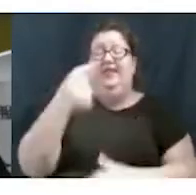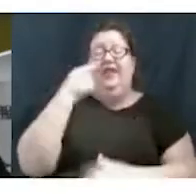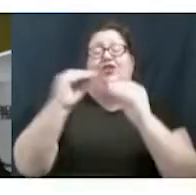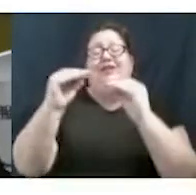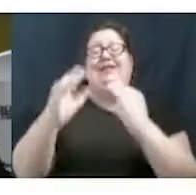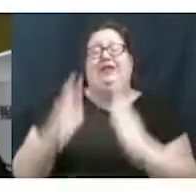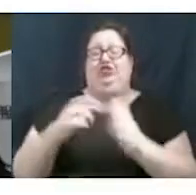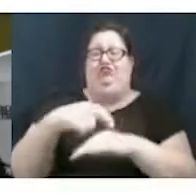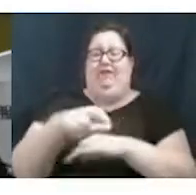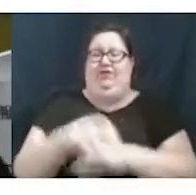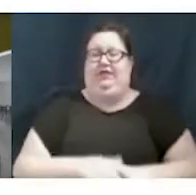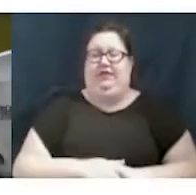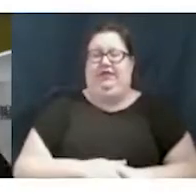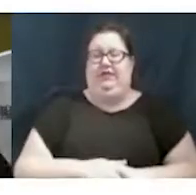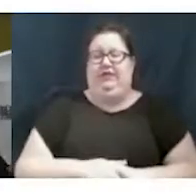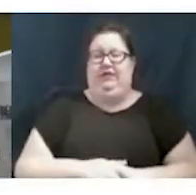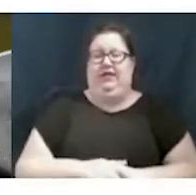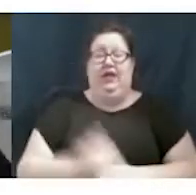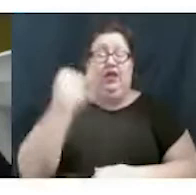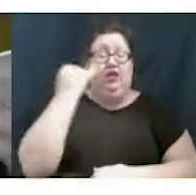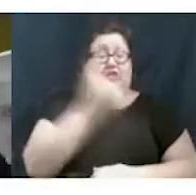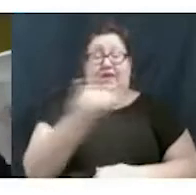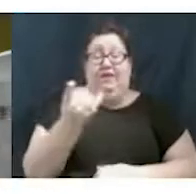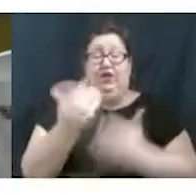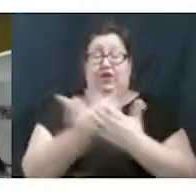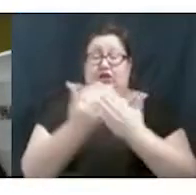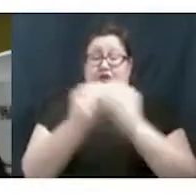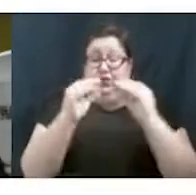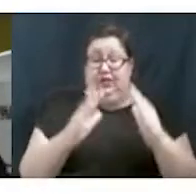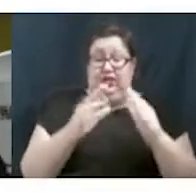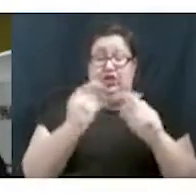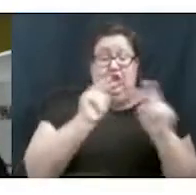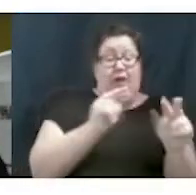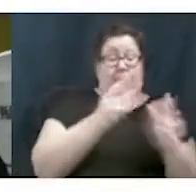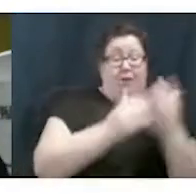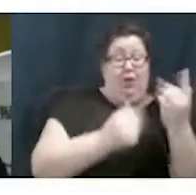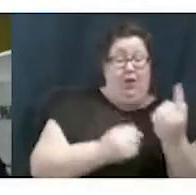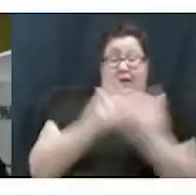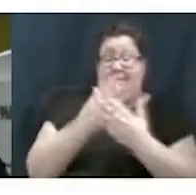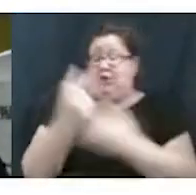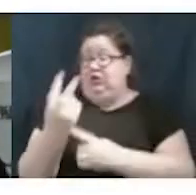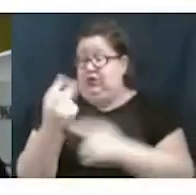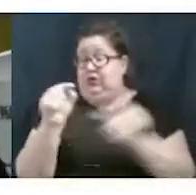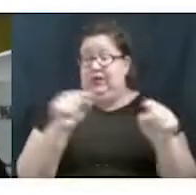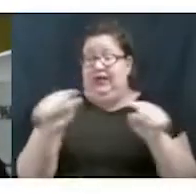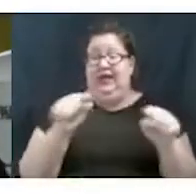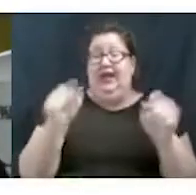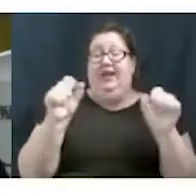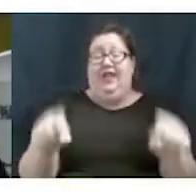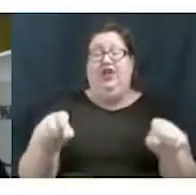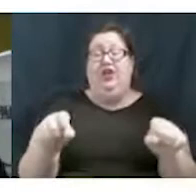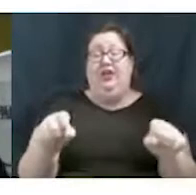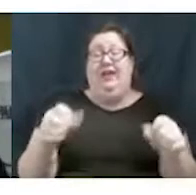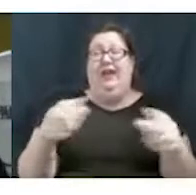reference. So if you were a new teacher and you watched part 1 and part 2, in essence, that could serve as a very